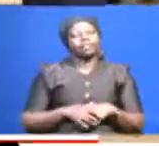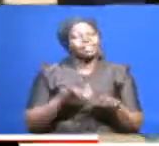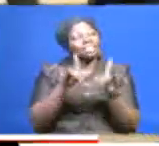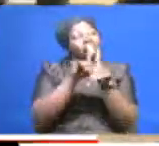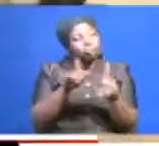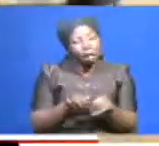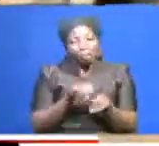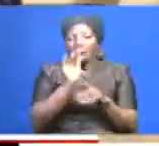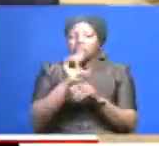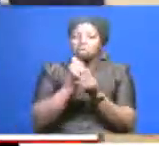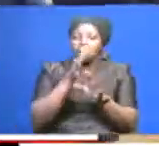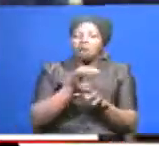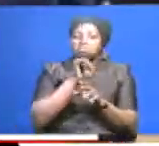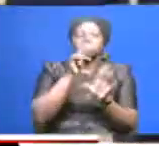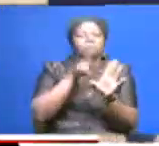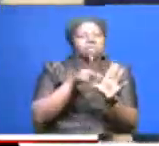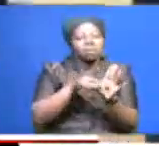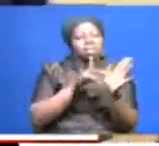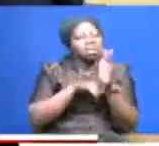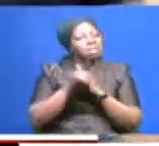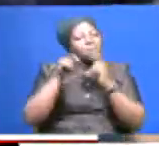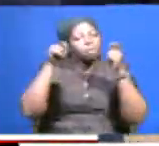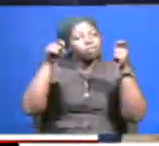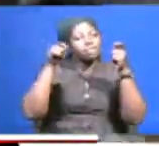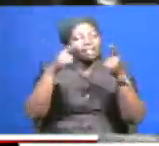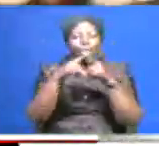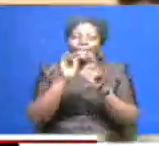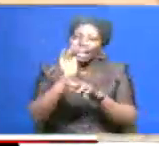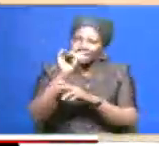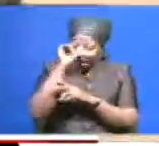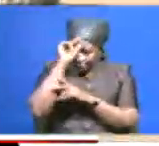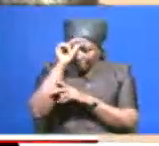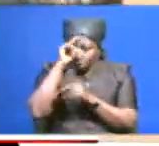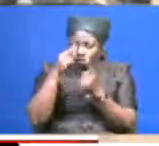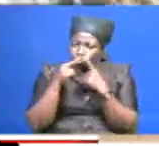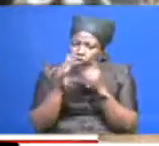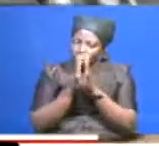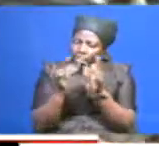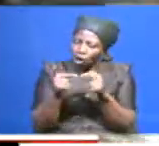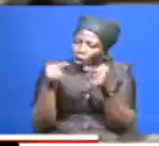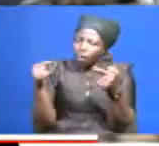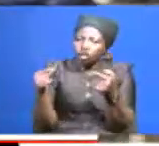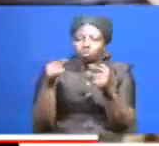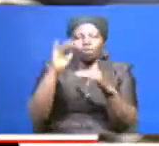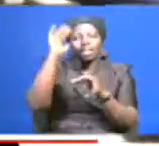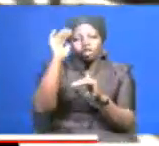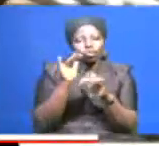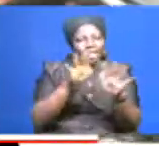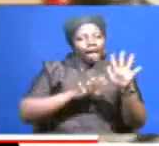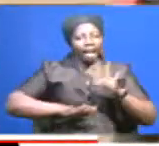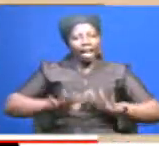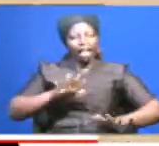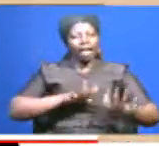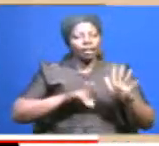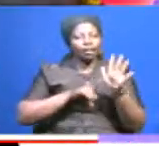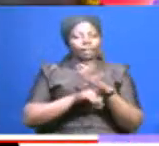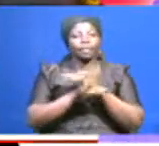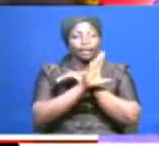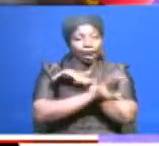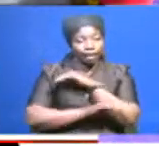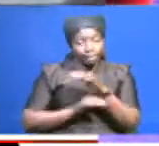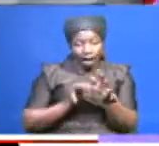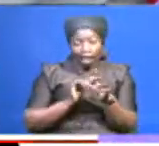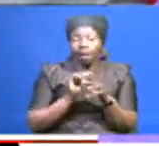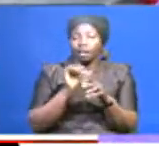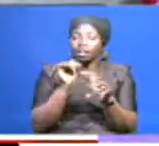protest, Atwoli urged the government to reach out to the opposition to reduce the tension in the country. A call that Deputy